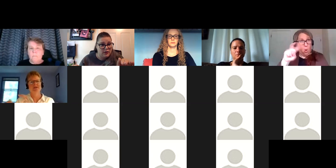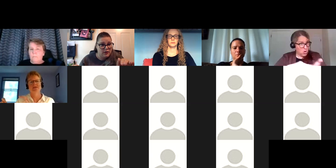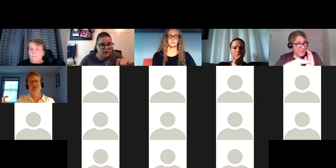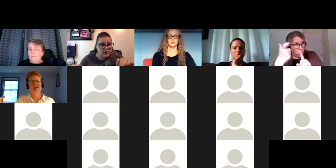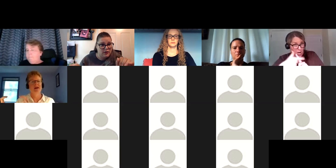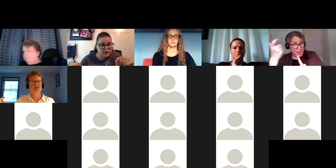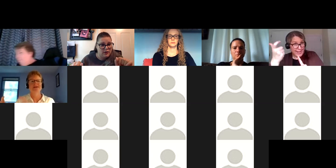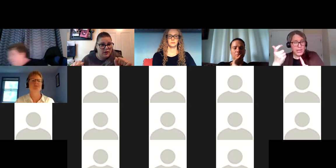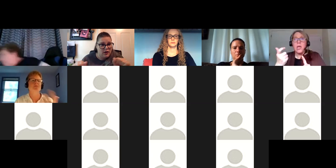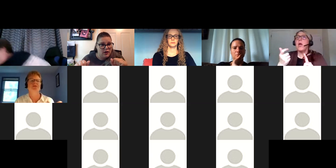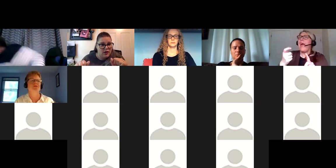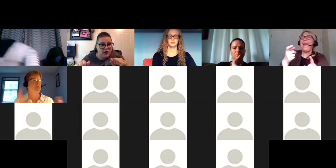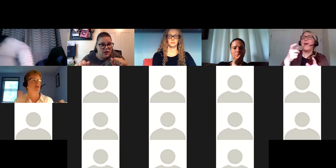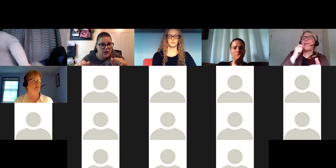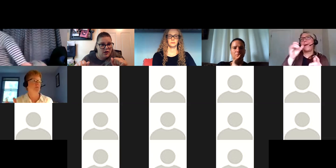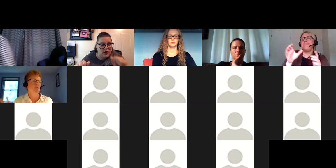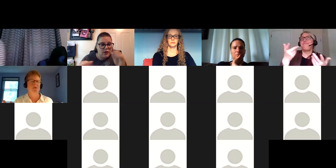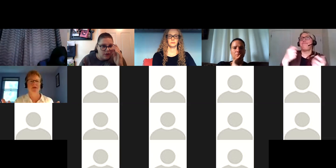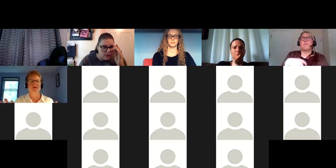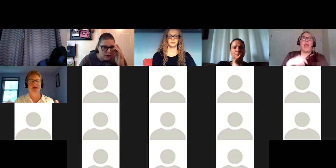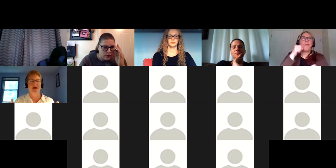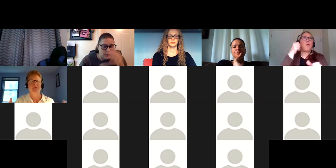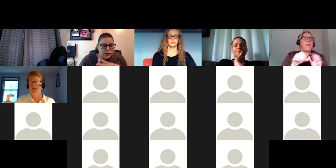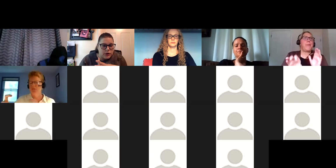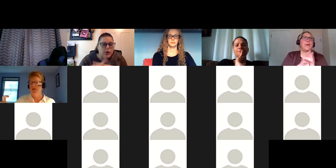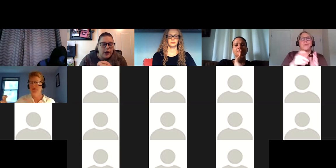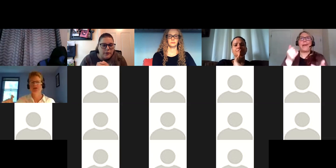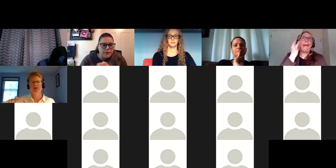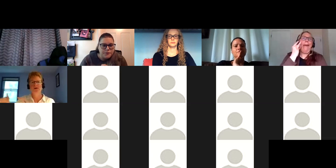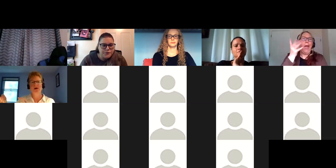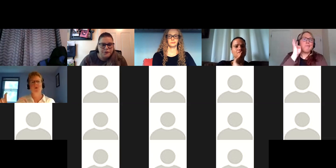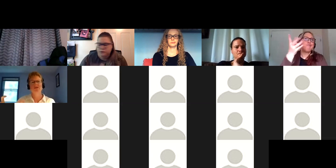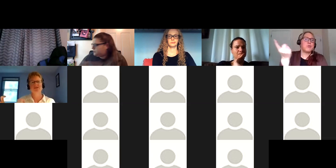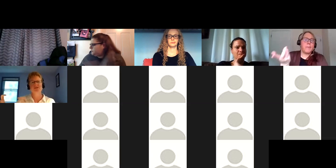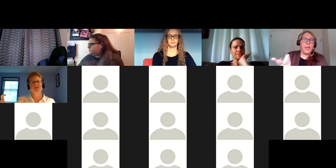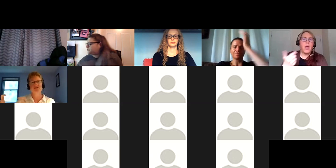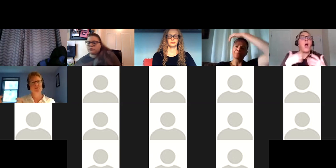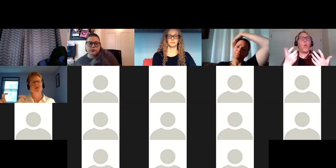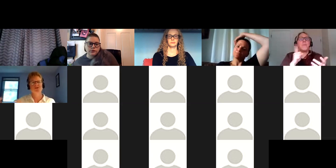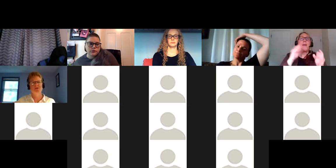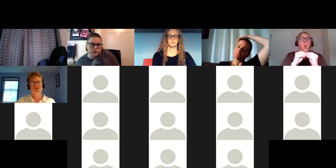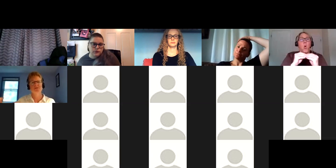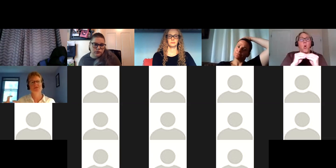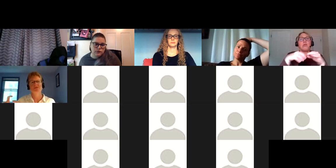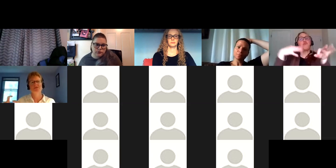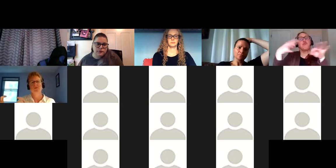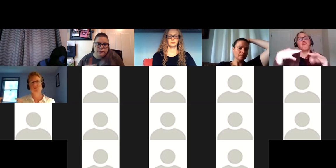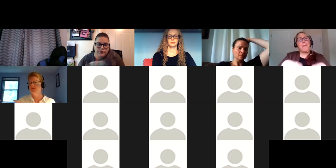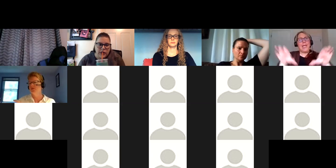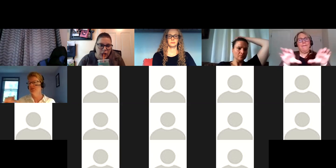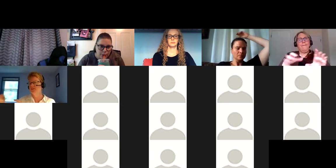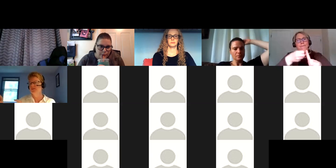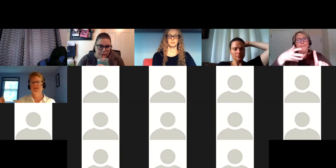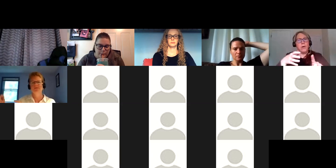and it had, like, it was a picture of, I don't even remember, like a cat or something. And Okay. I wanted it to be more descriptive than it was. So